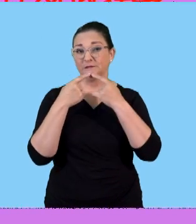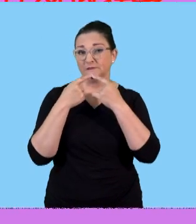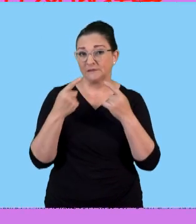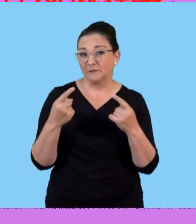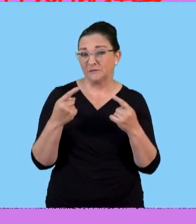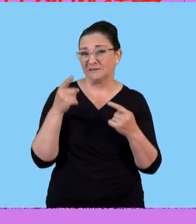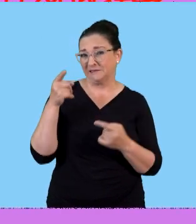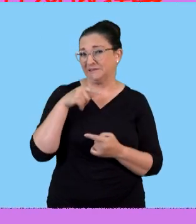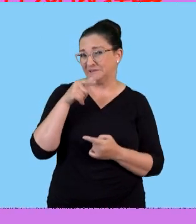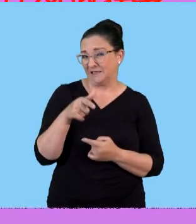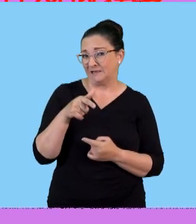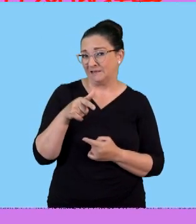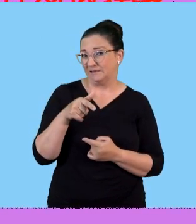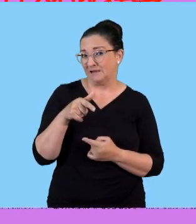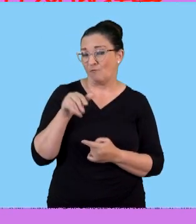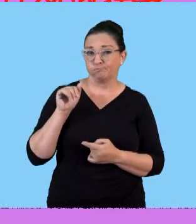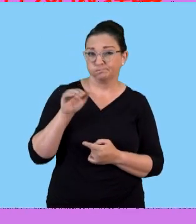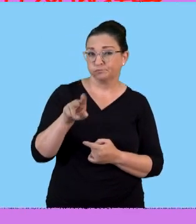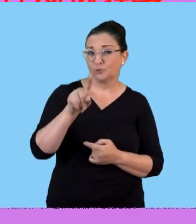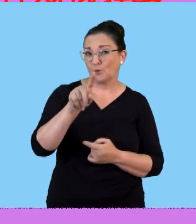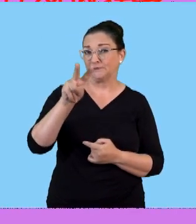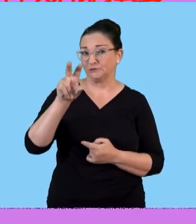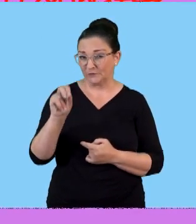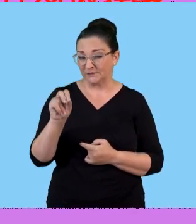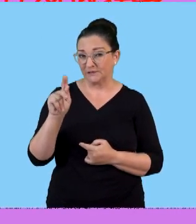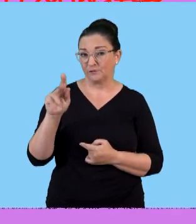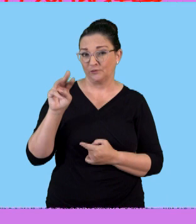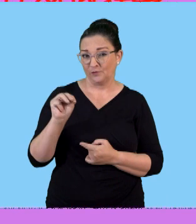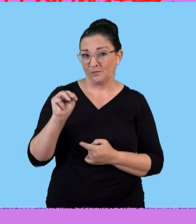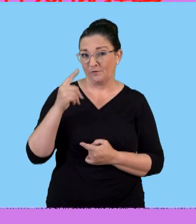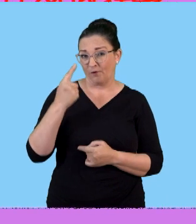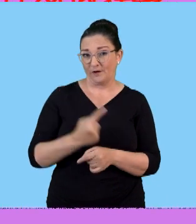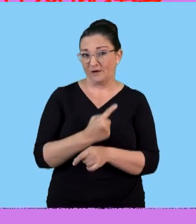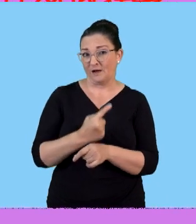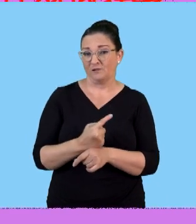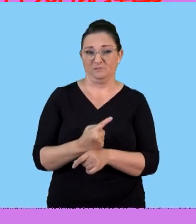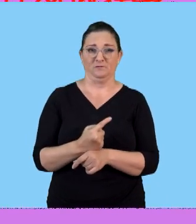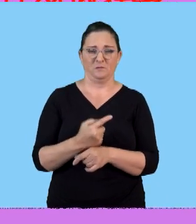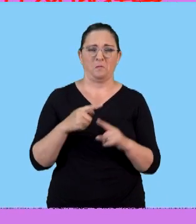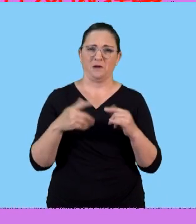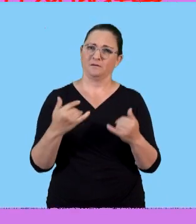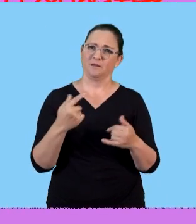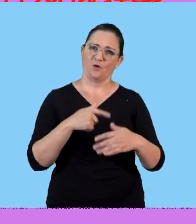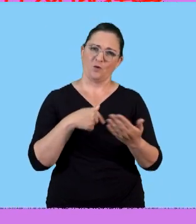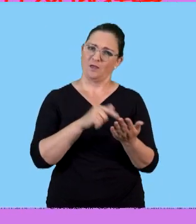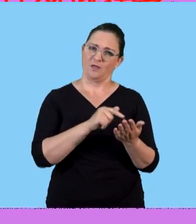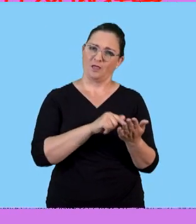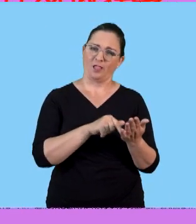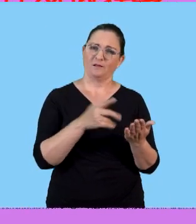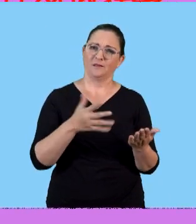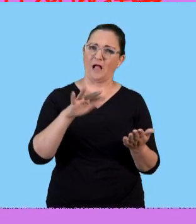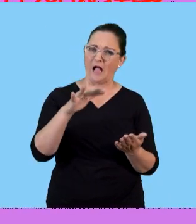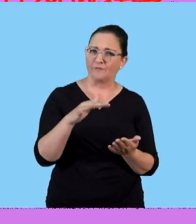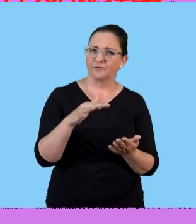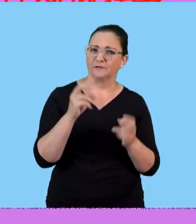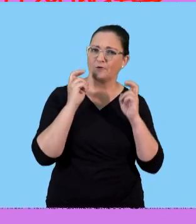the statement by Eric, he said that they were traveling, right, at 120 kilometers per hour. We have just calculated that